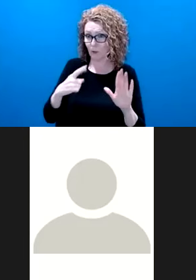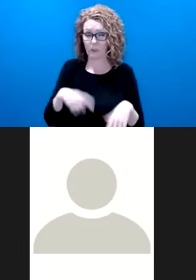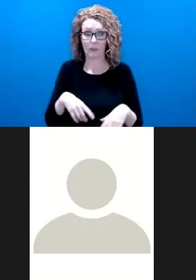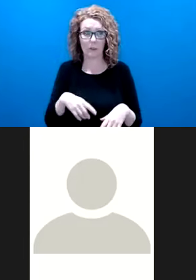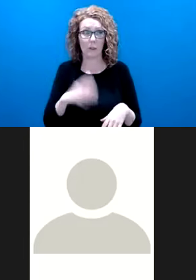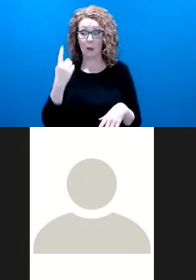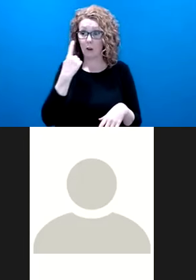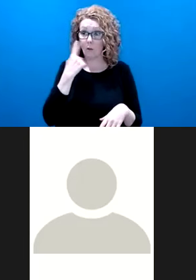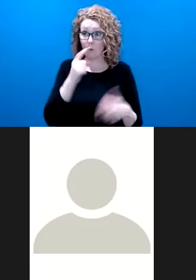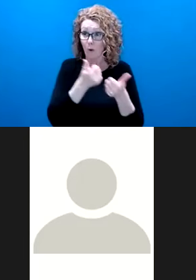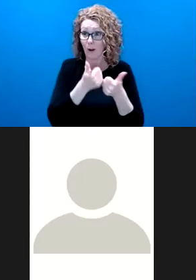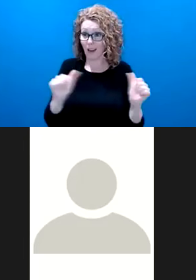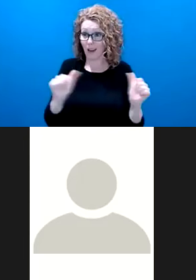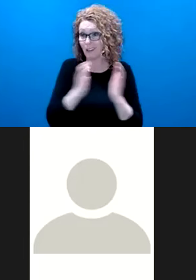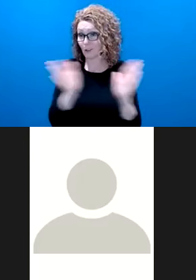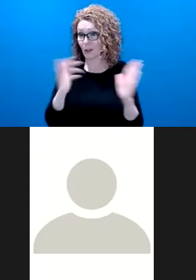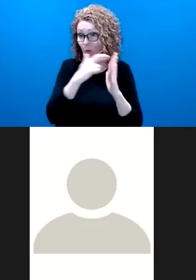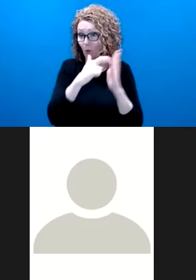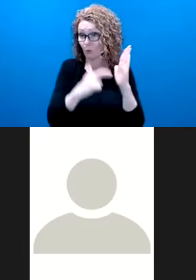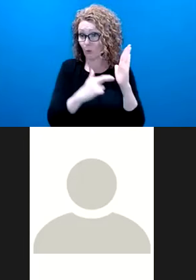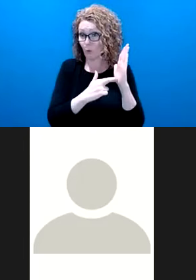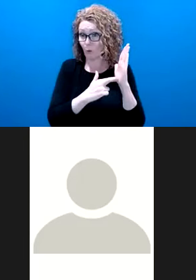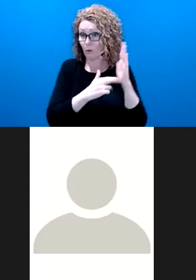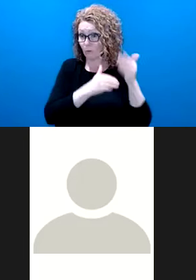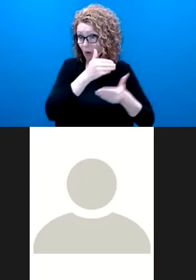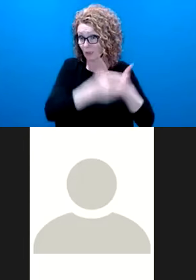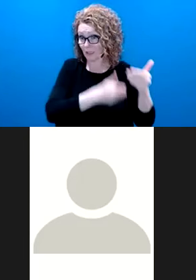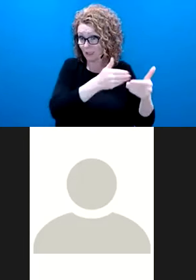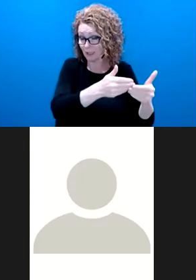are, it really depends on